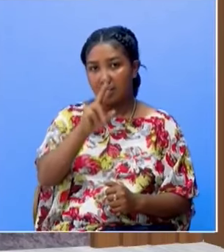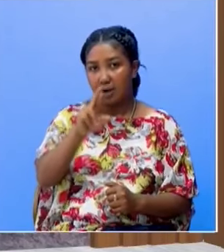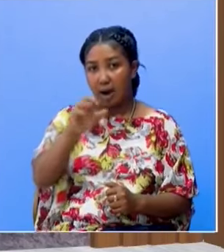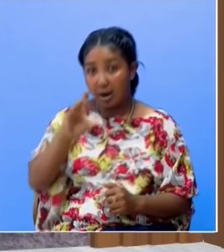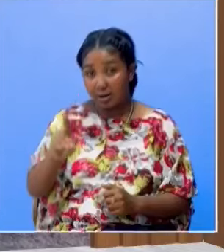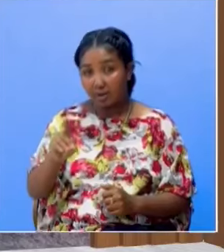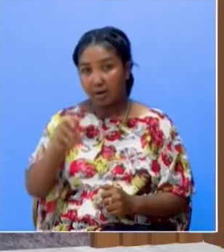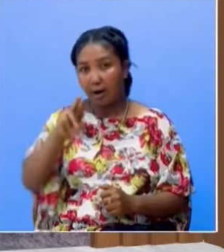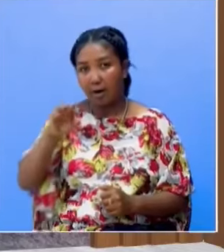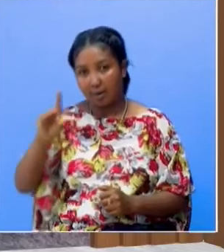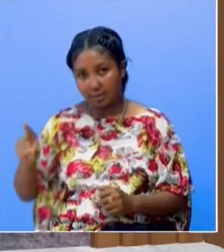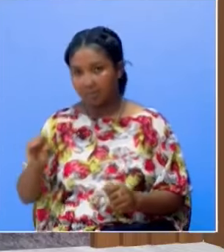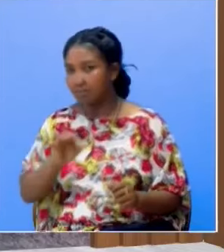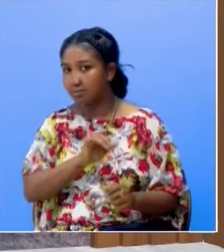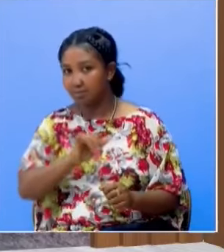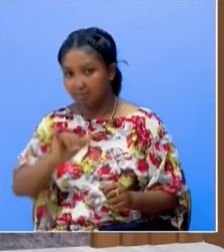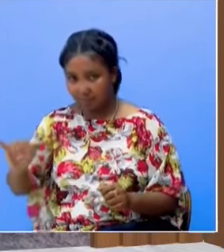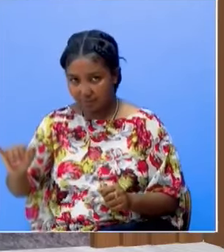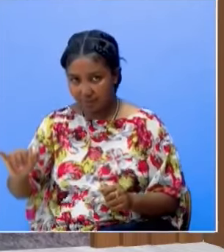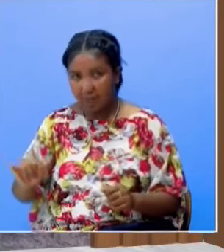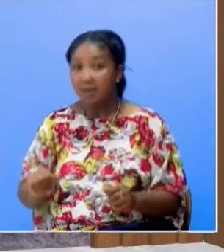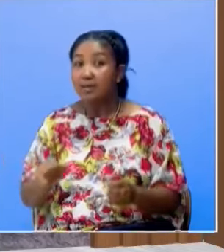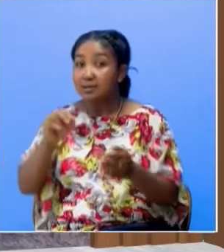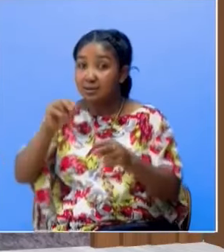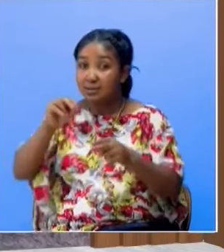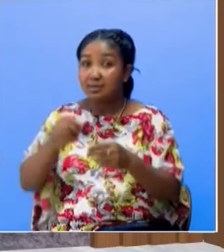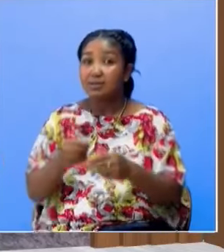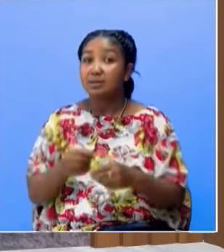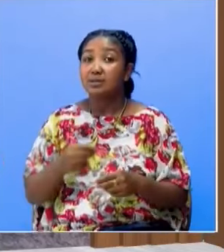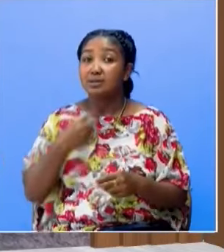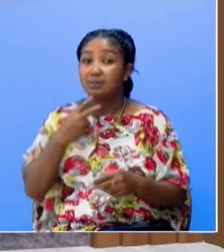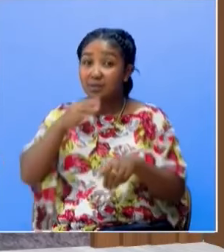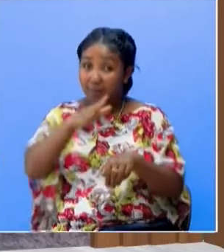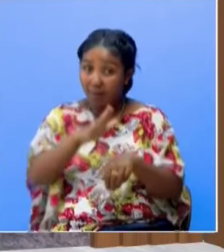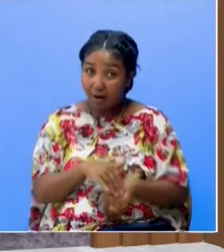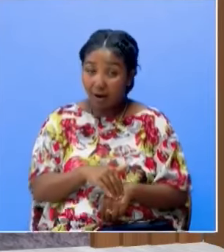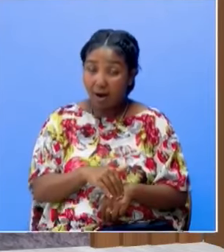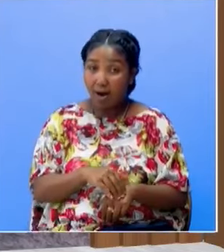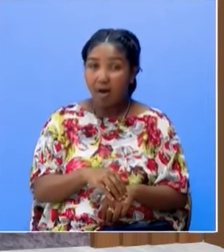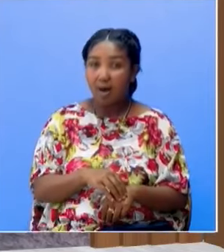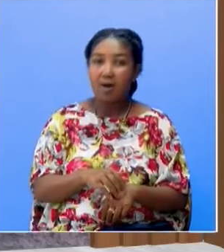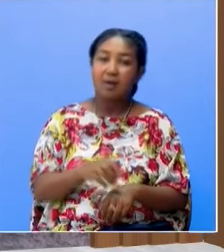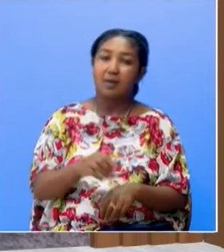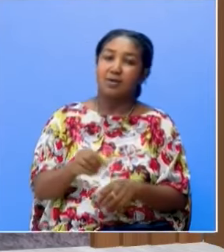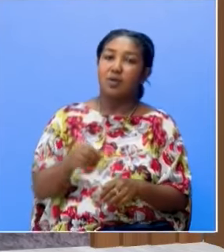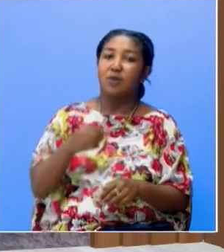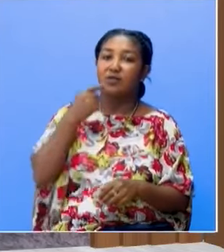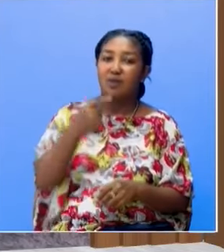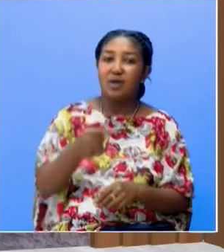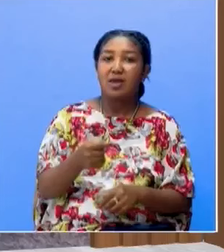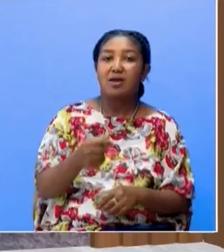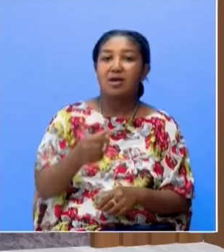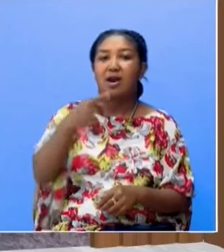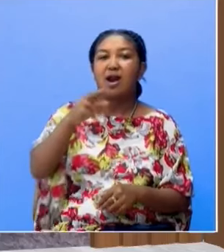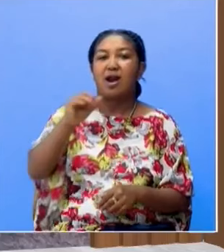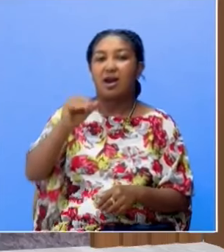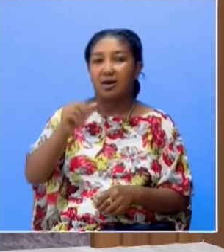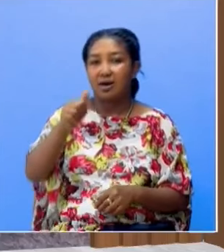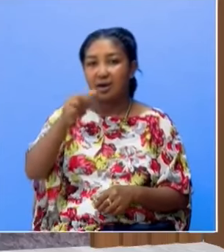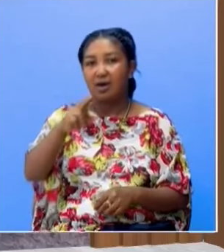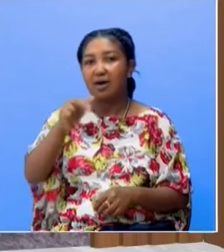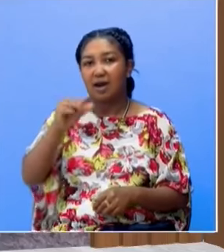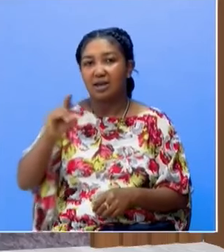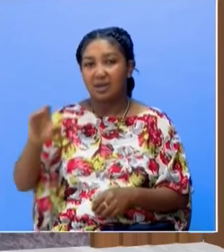one. But when you pronounce, or when we say it, when we read it, we have to say as read.